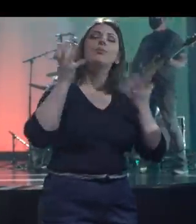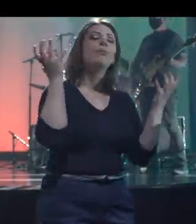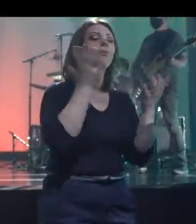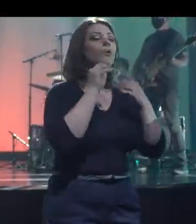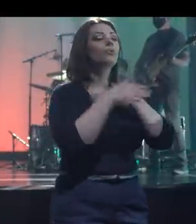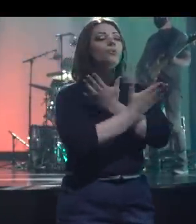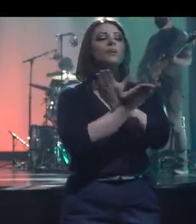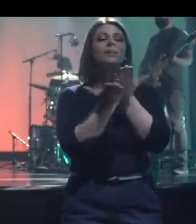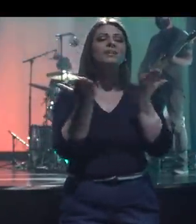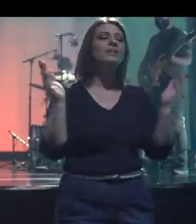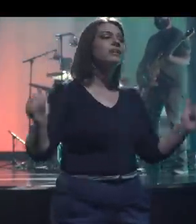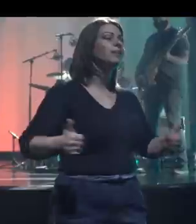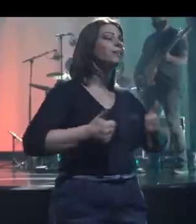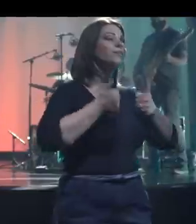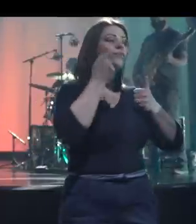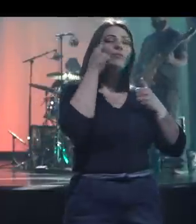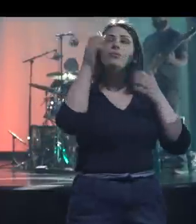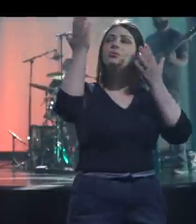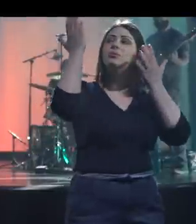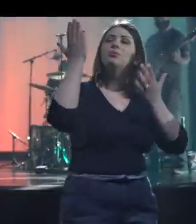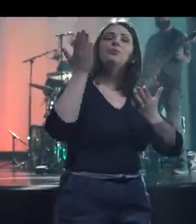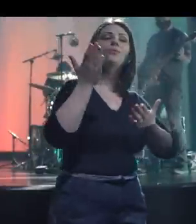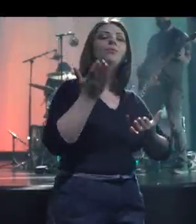Oh, we live for you.